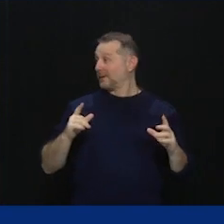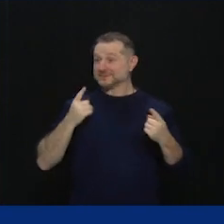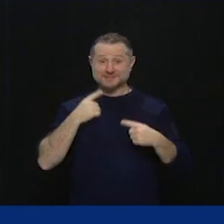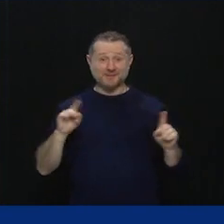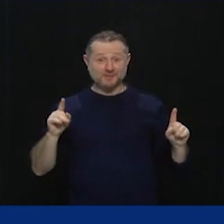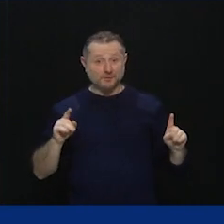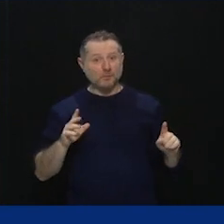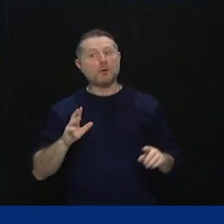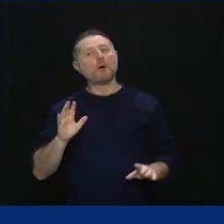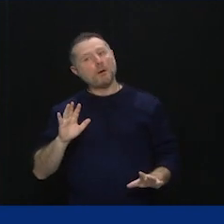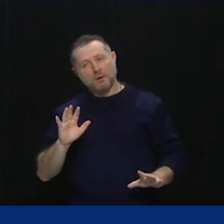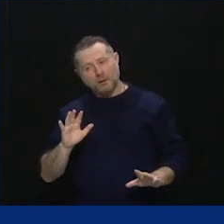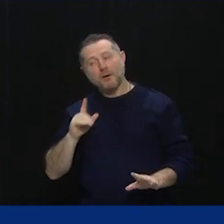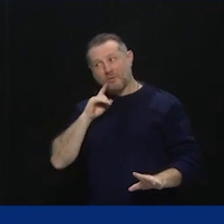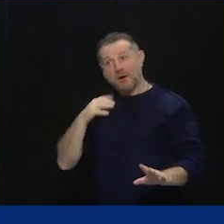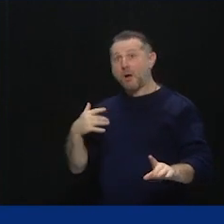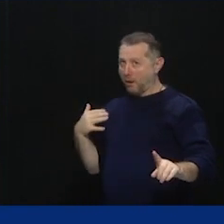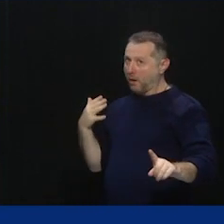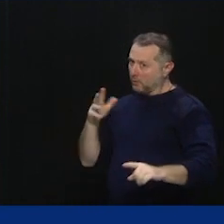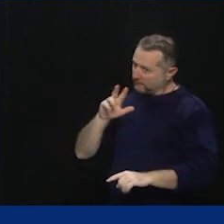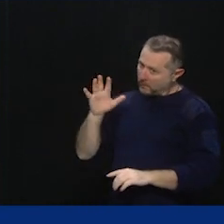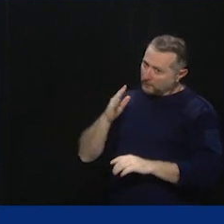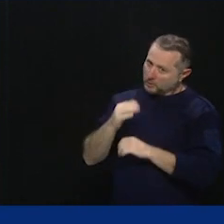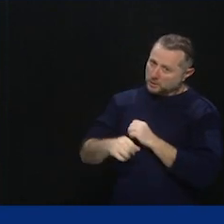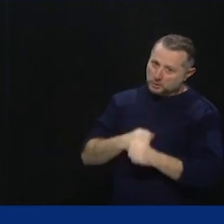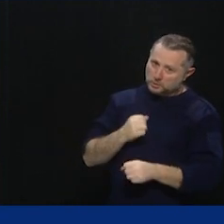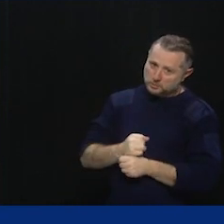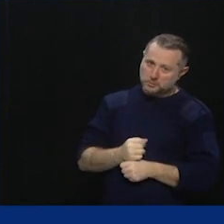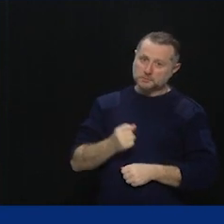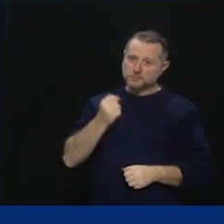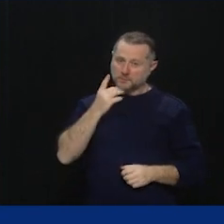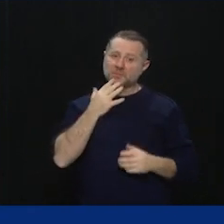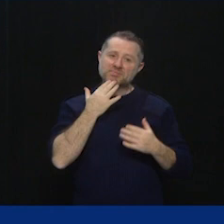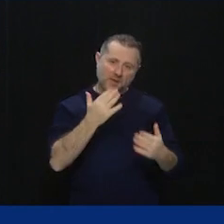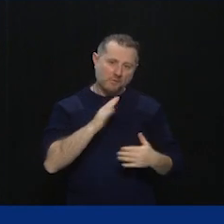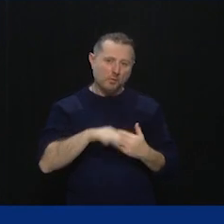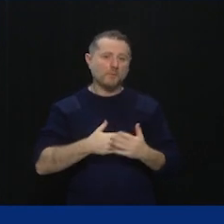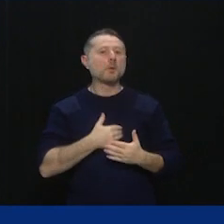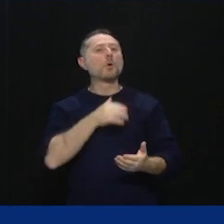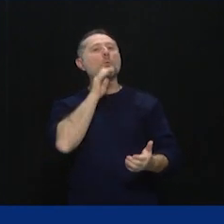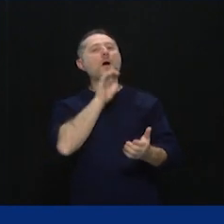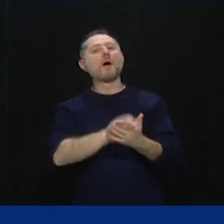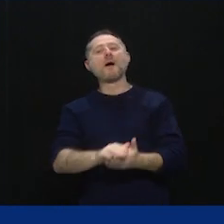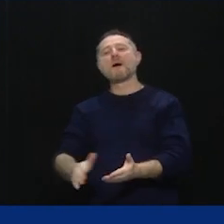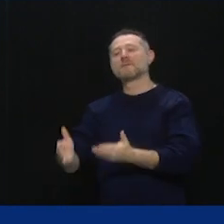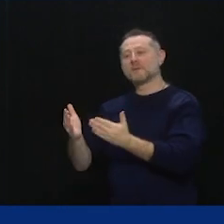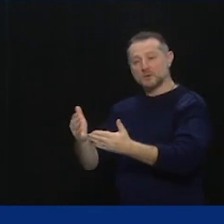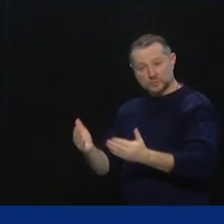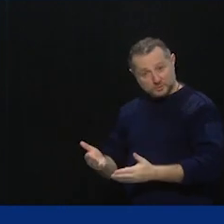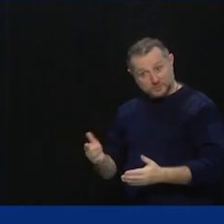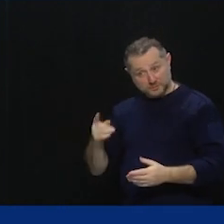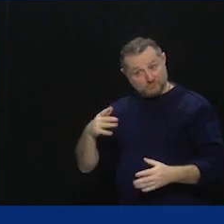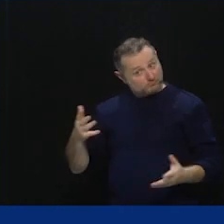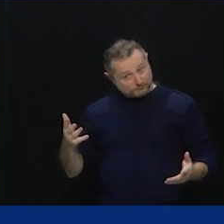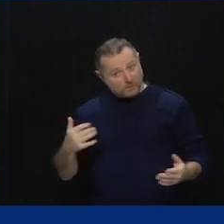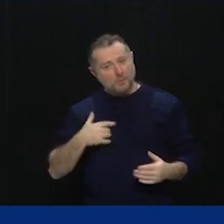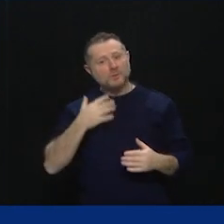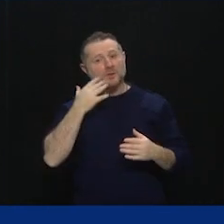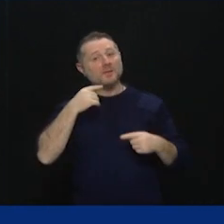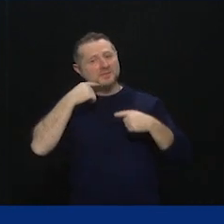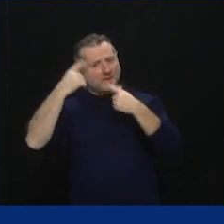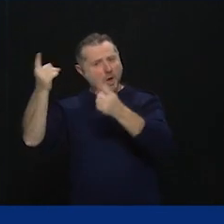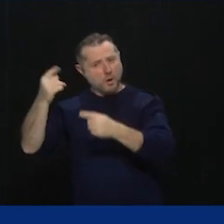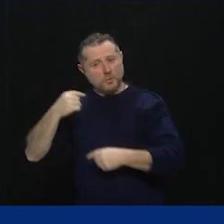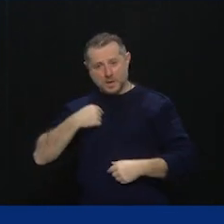I'm not going to stand up here without thanking my wife, who was supposed to be here. If she's not here, you guys will swear I thanked her. Right? I mean,